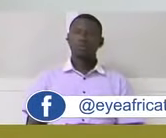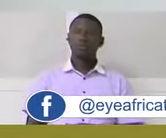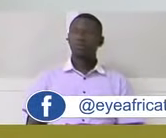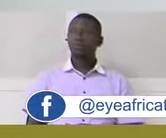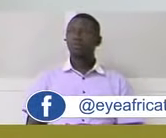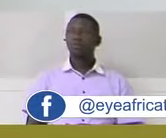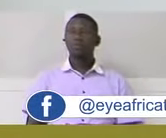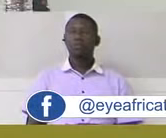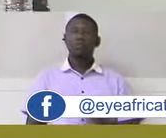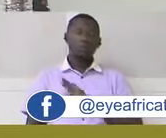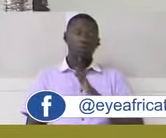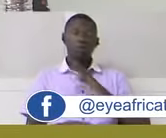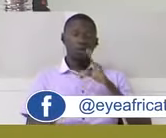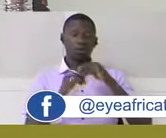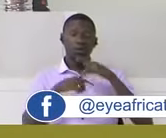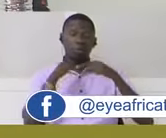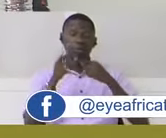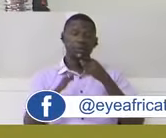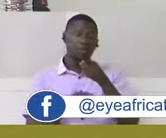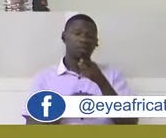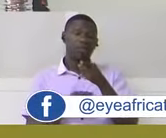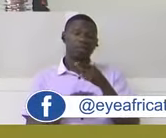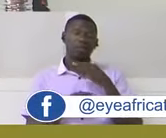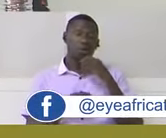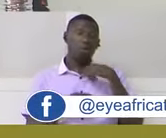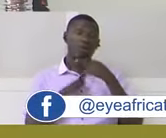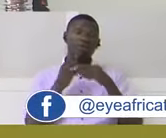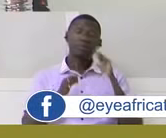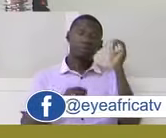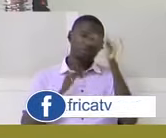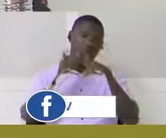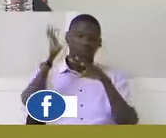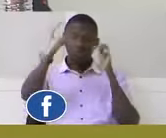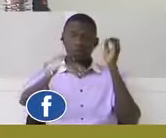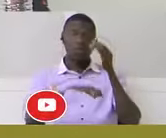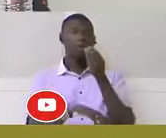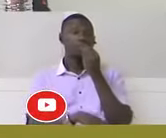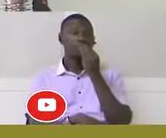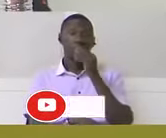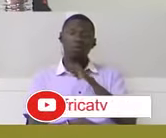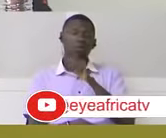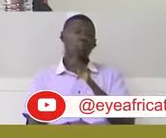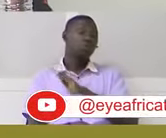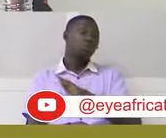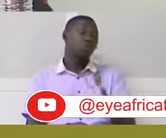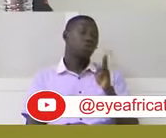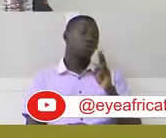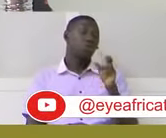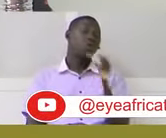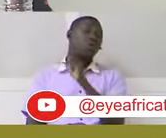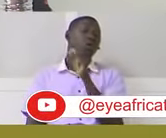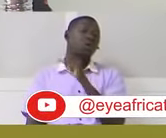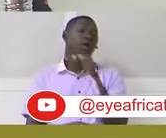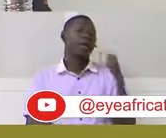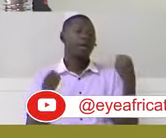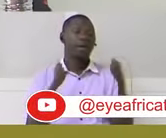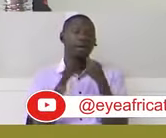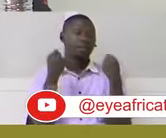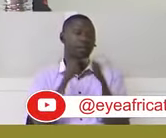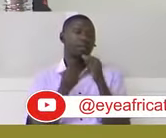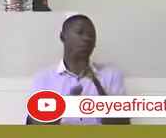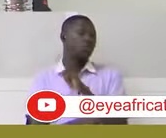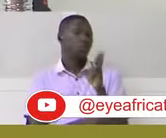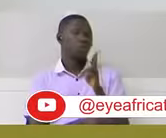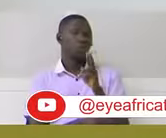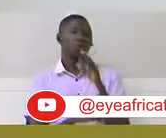menuketa. Talking about this particular incident of throwing biscuits and not the other accidents. Ni ajube mbe men fo kan wala yin